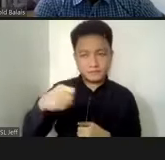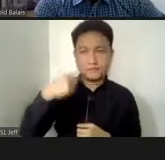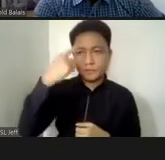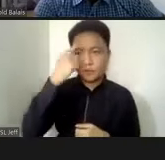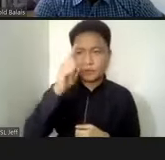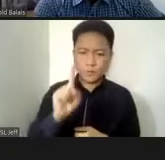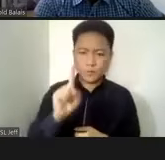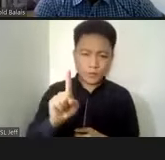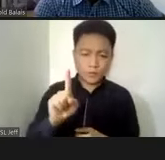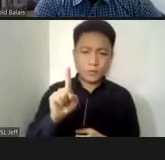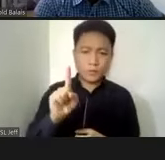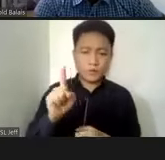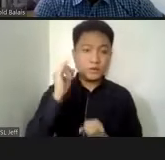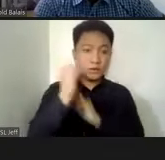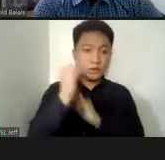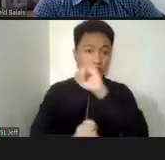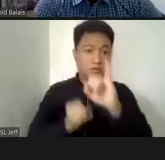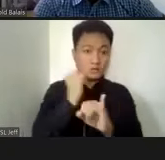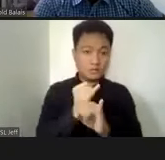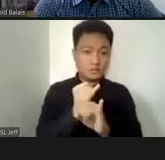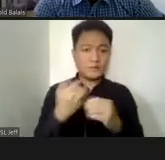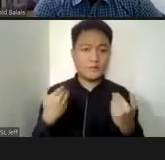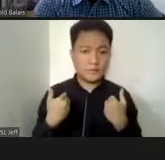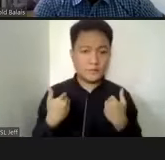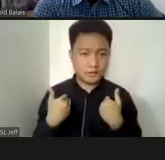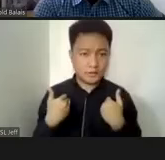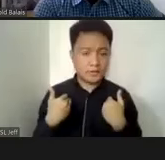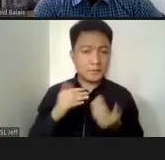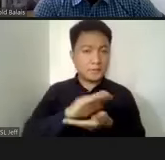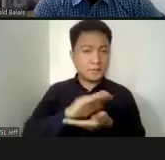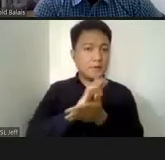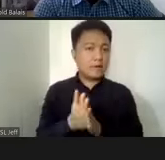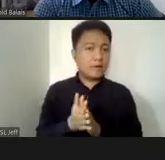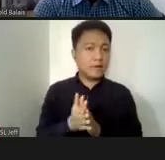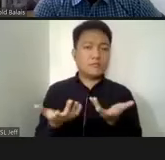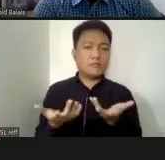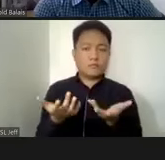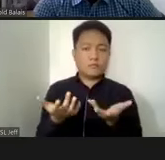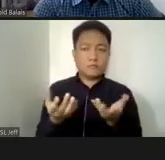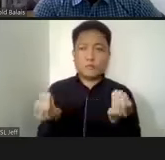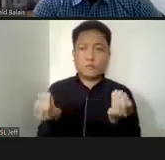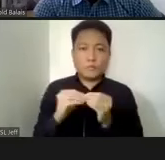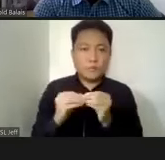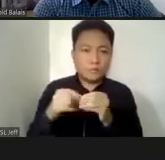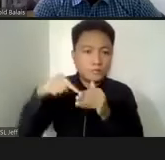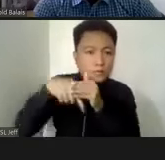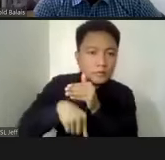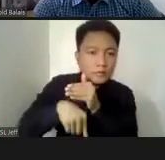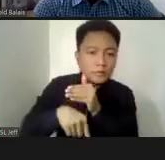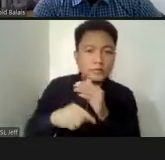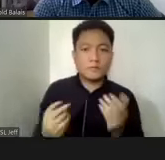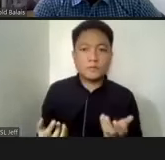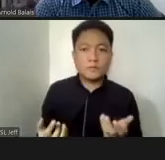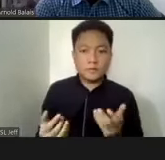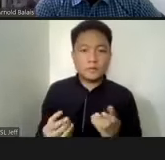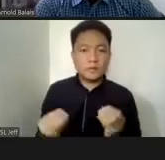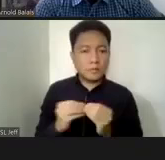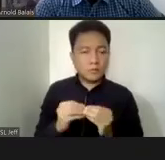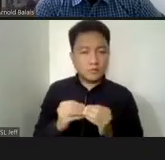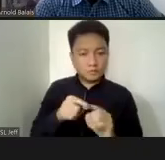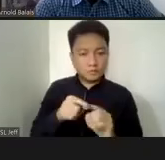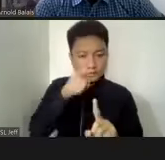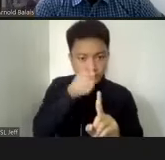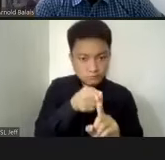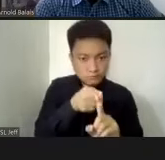lot of focus on really studying the different elements of a human body and what makes